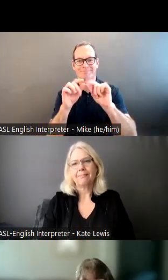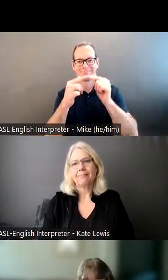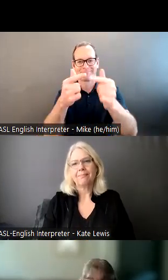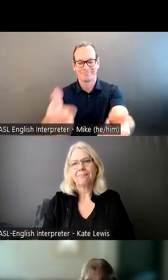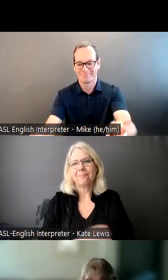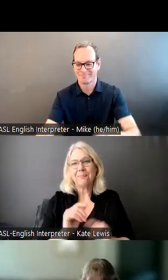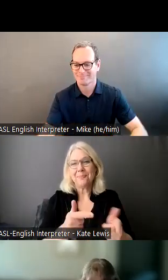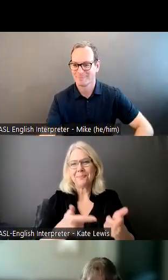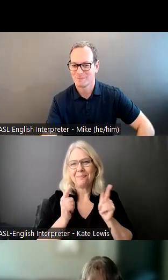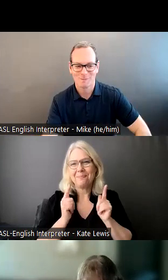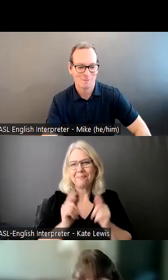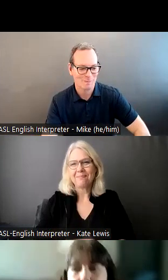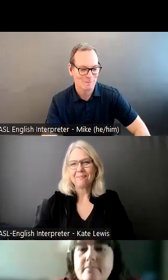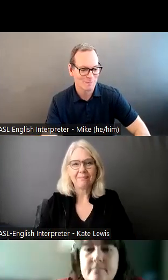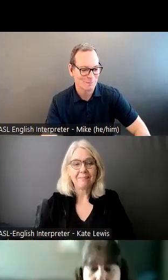Questions?